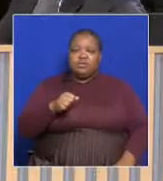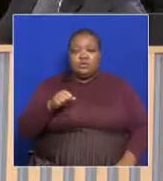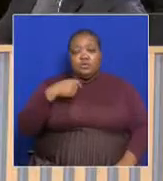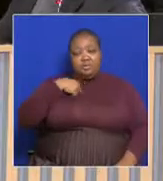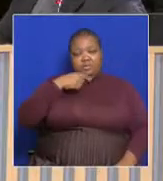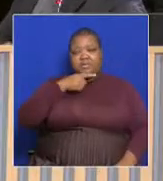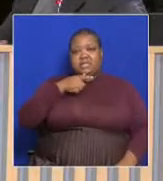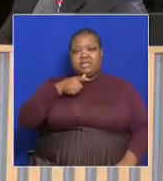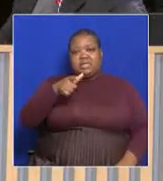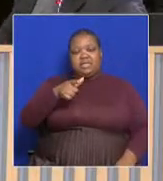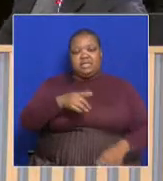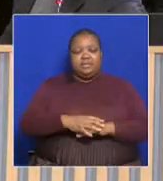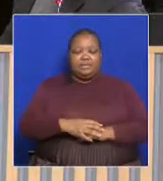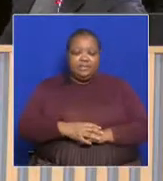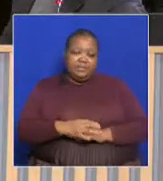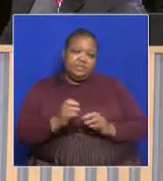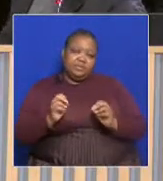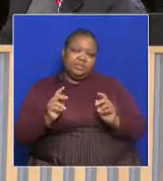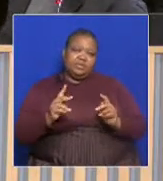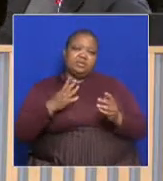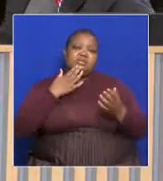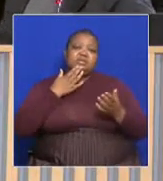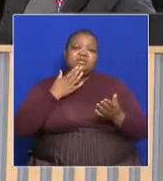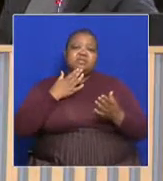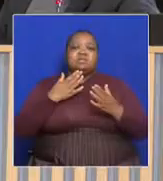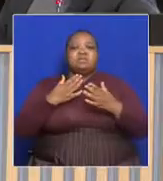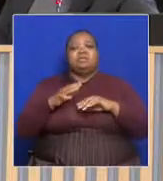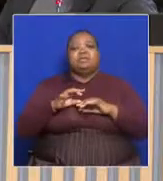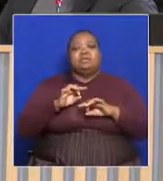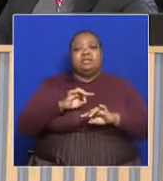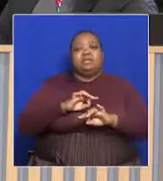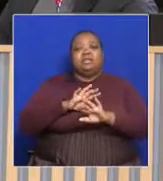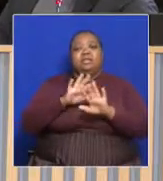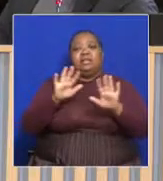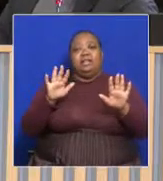you. Can I just get clarity on